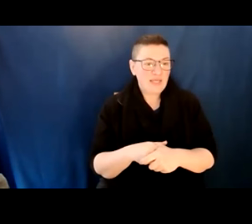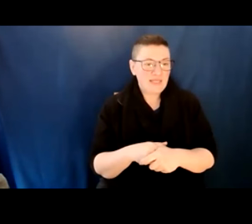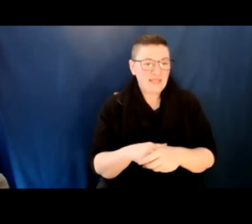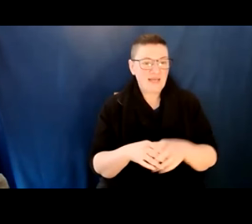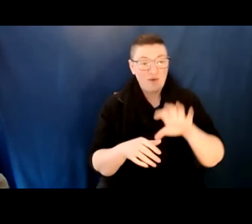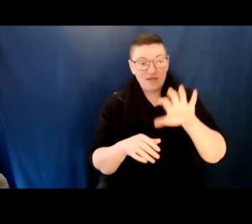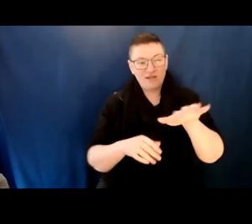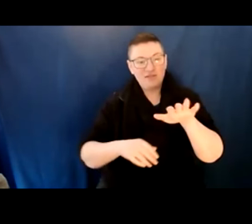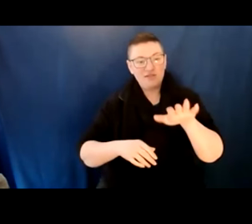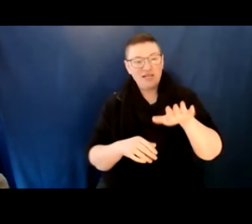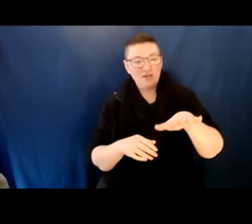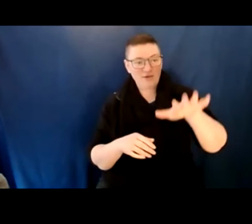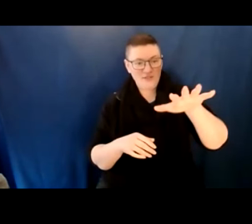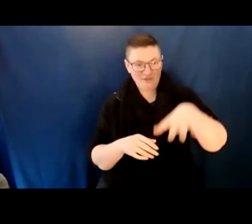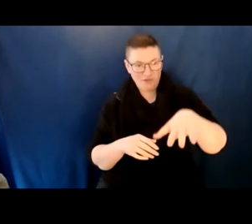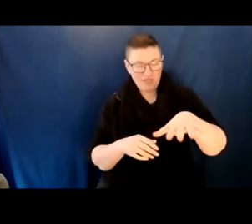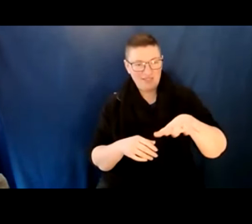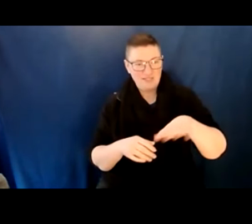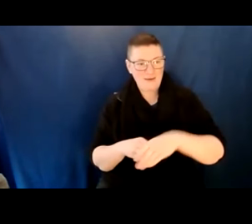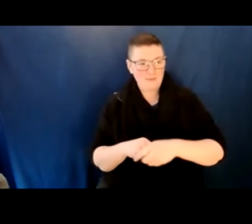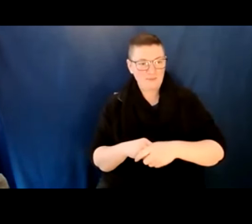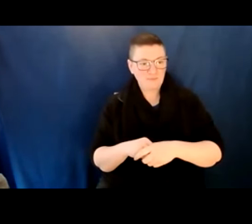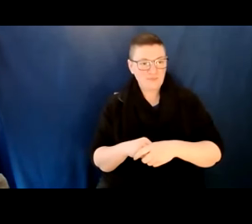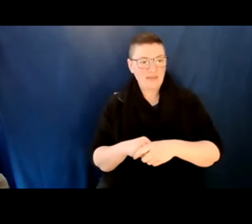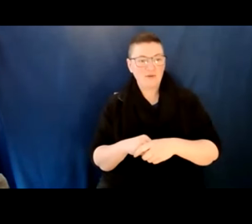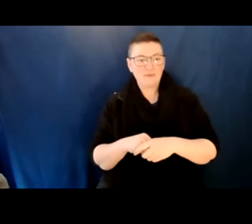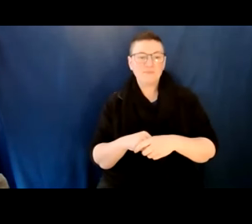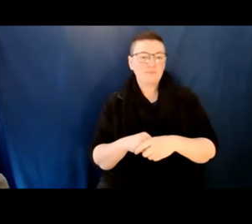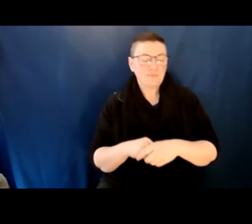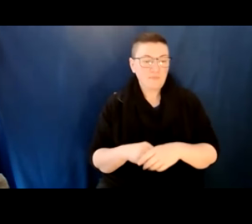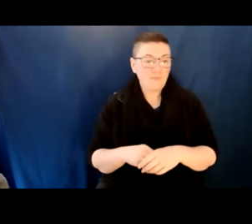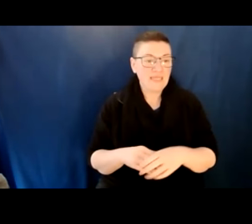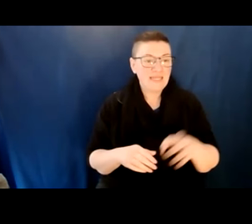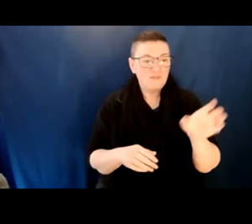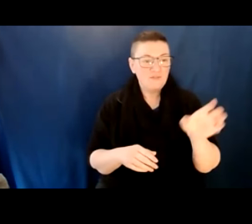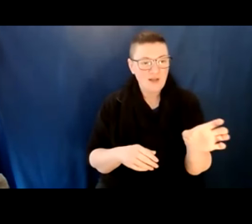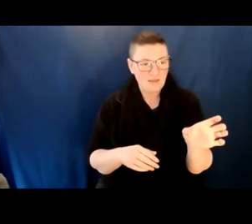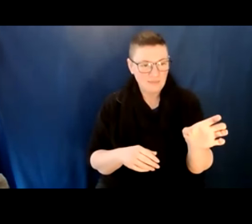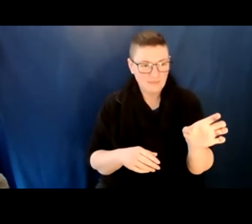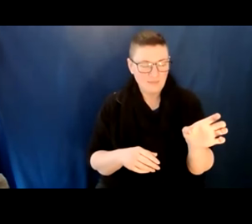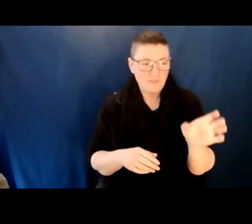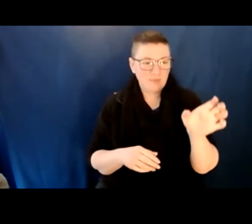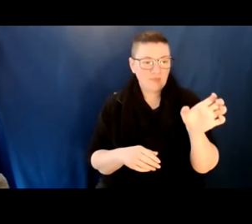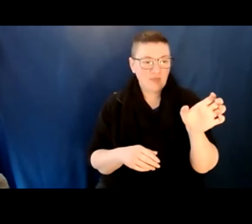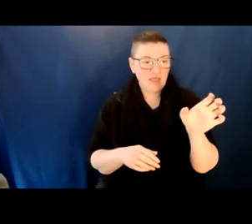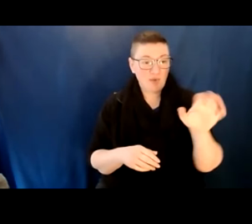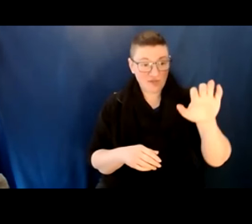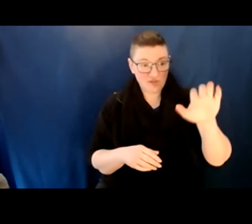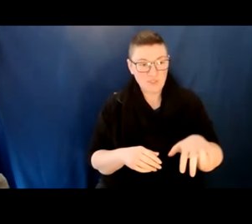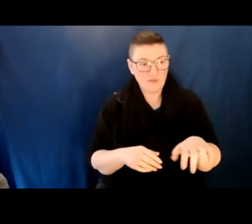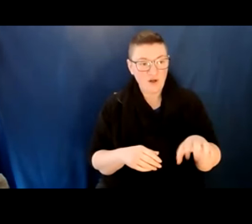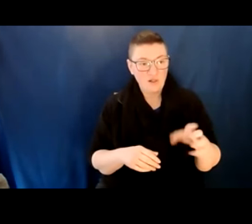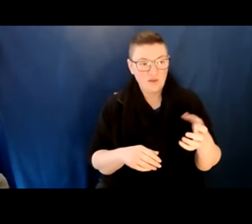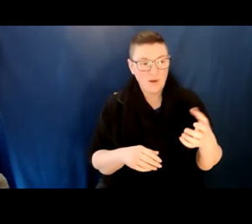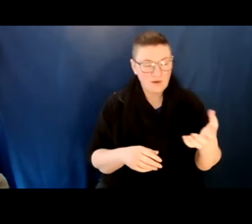So in this sign, so I'll tell you how to look at this table. In the first column, you have a